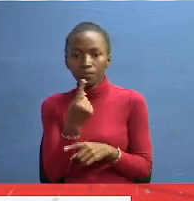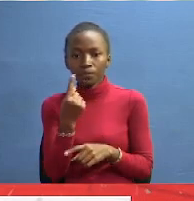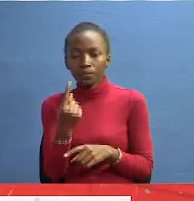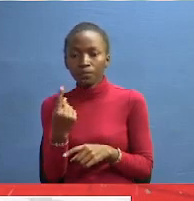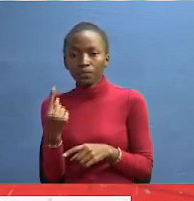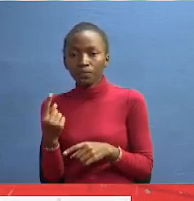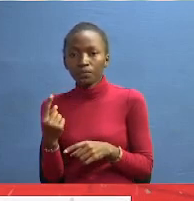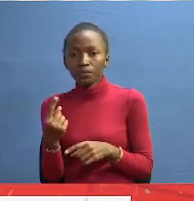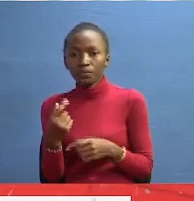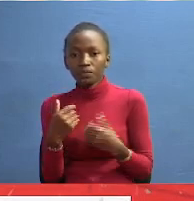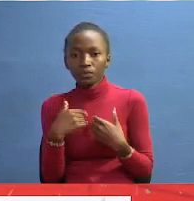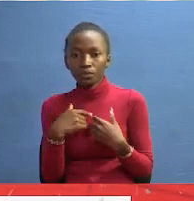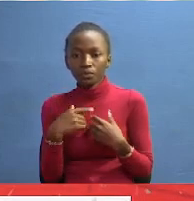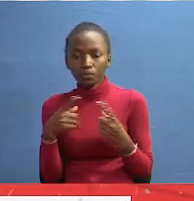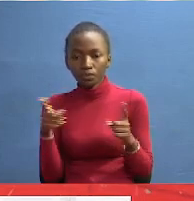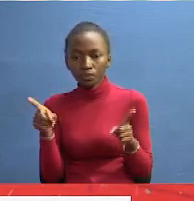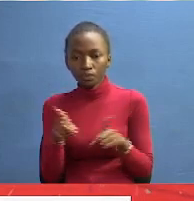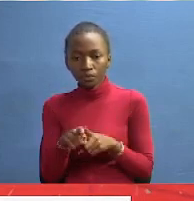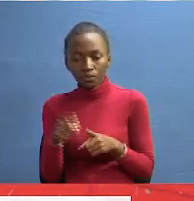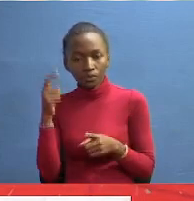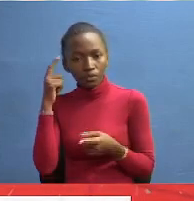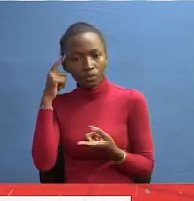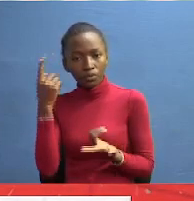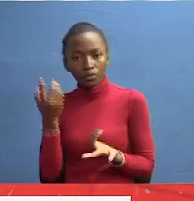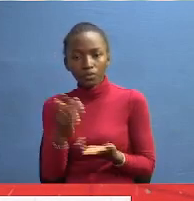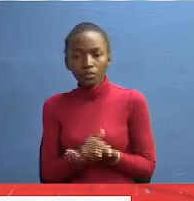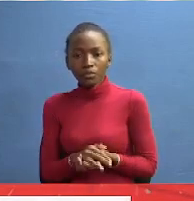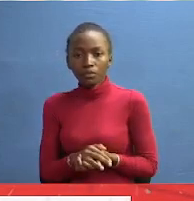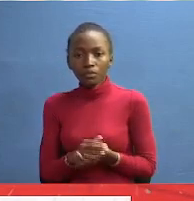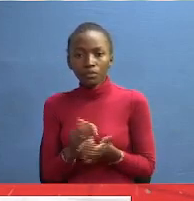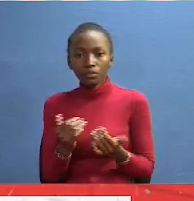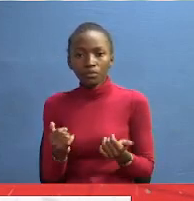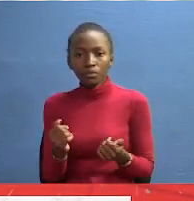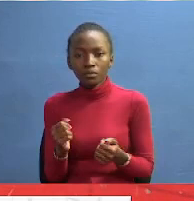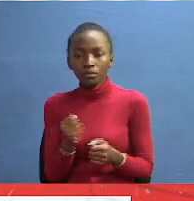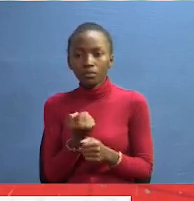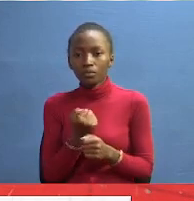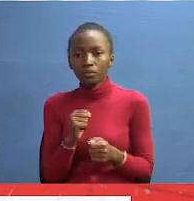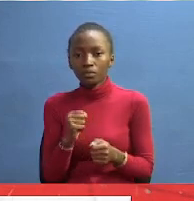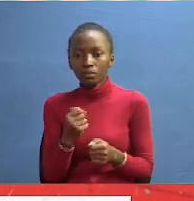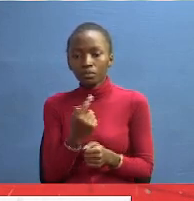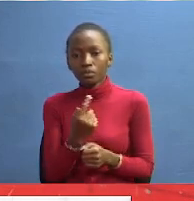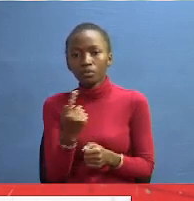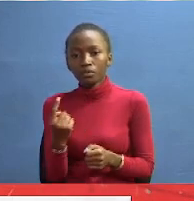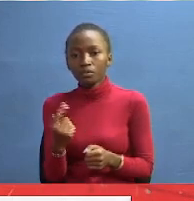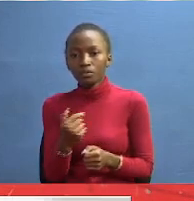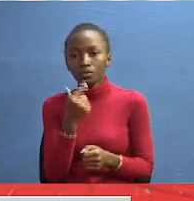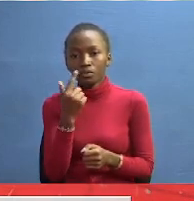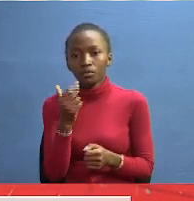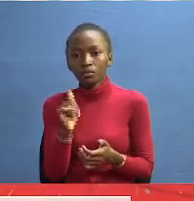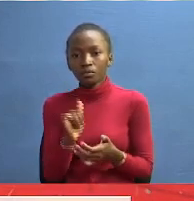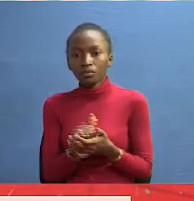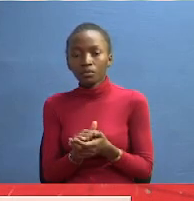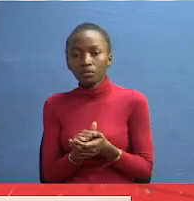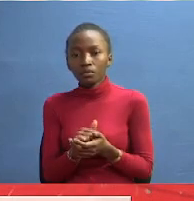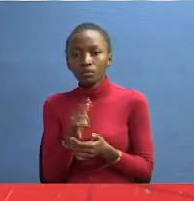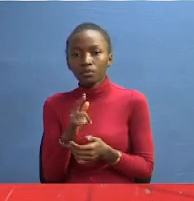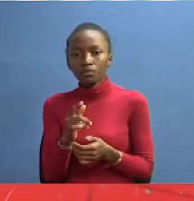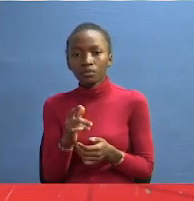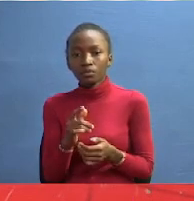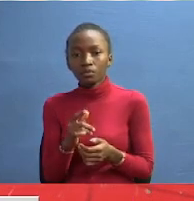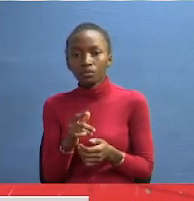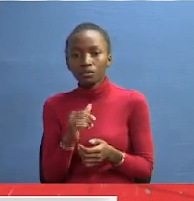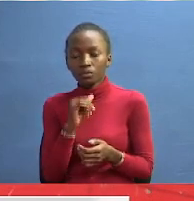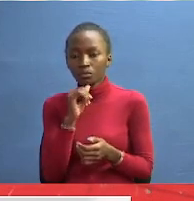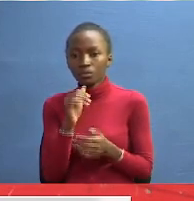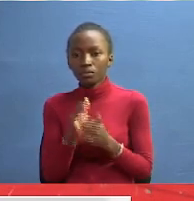Right. Apparently, it's not possible for anyone to stand and declare that they are not interested in seeing the peace prevail. Right. But